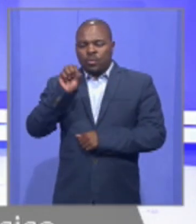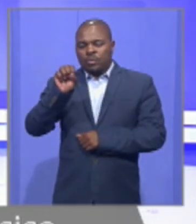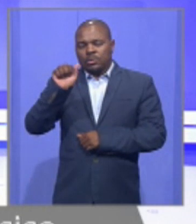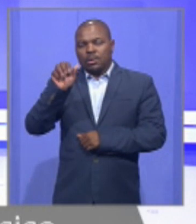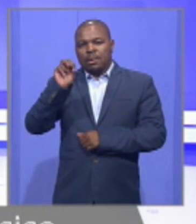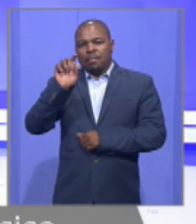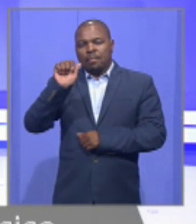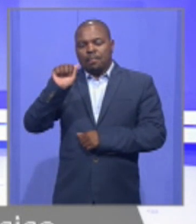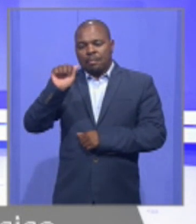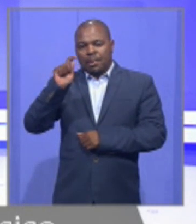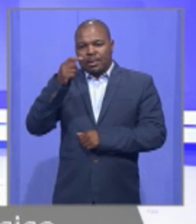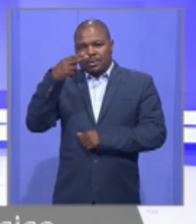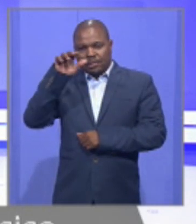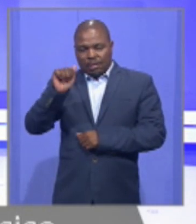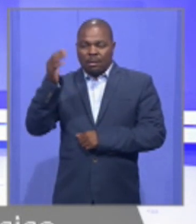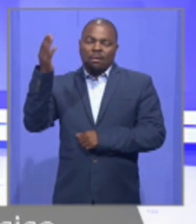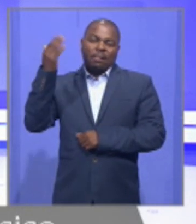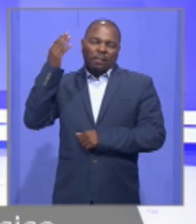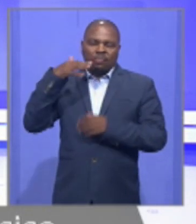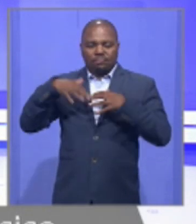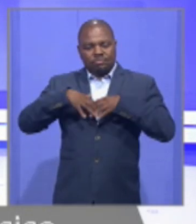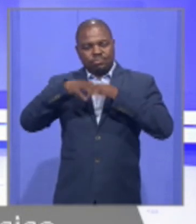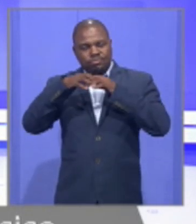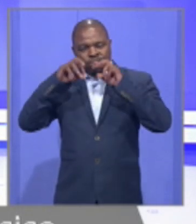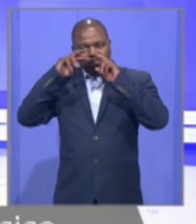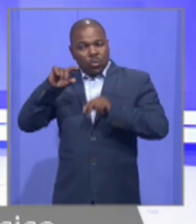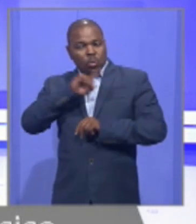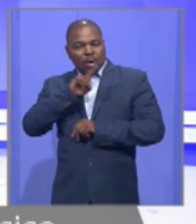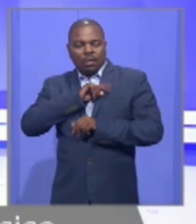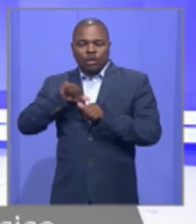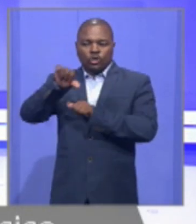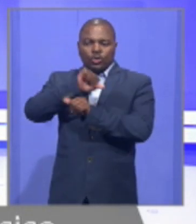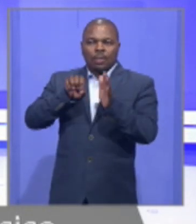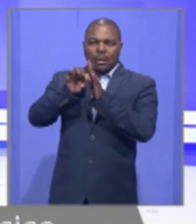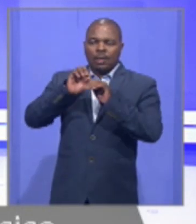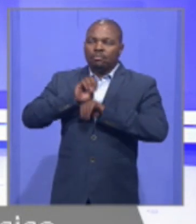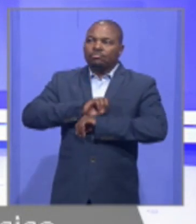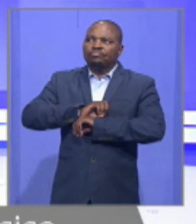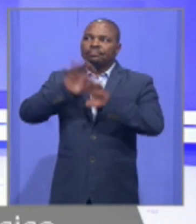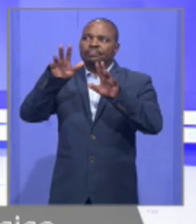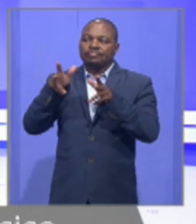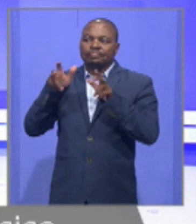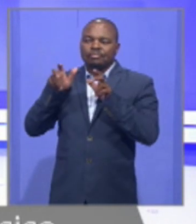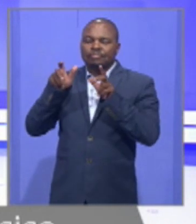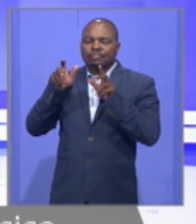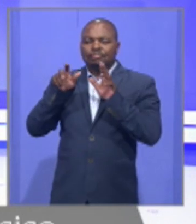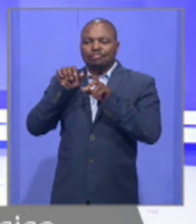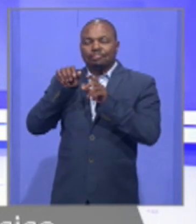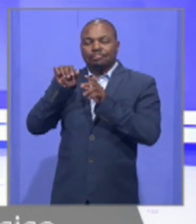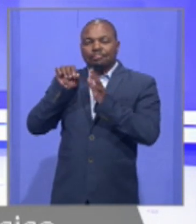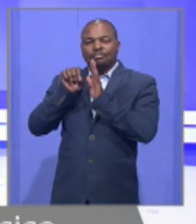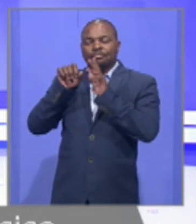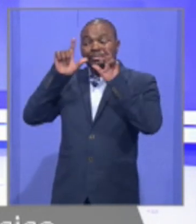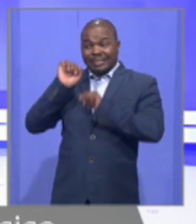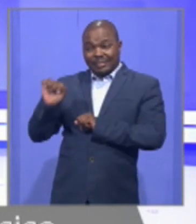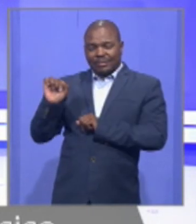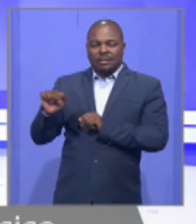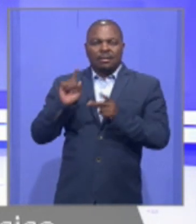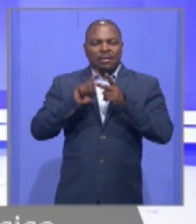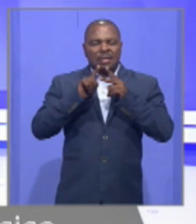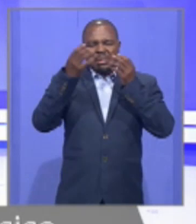boloditse dipatlisiso ka motsheganong morago ga go phasaladiwa ga ditshwantsho mo mafaratlhatlheng a ditlhaeletsano. Batho ba le bantsi ba ne ba